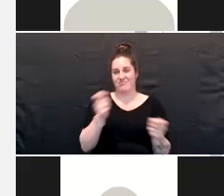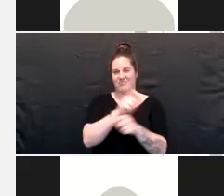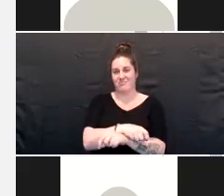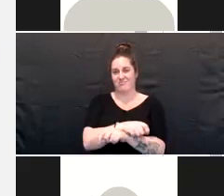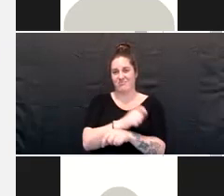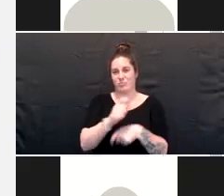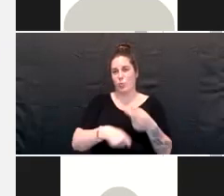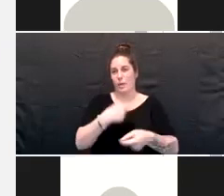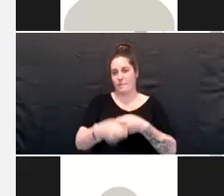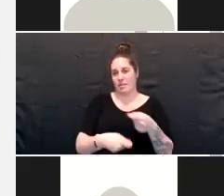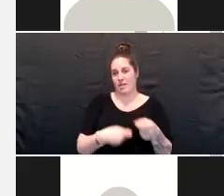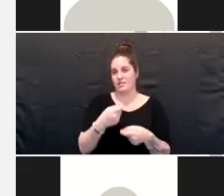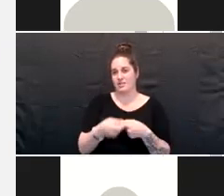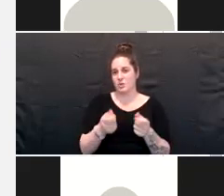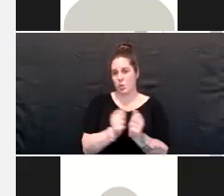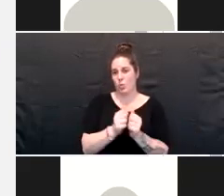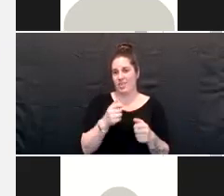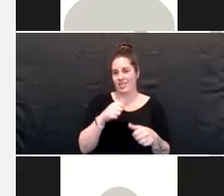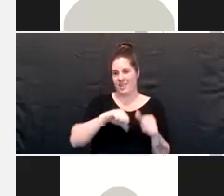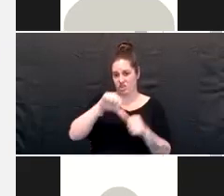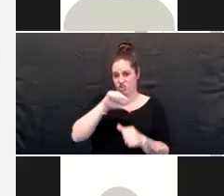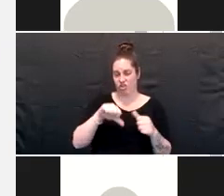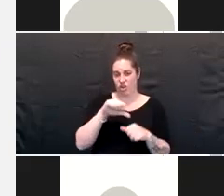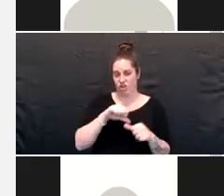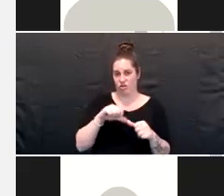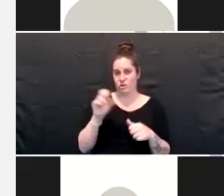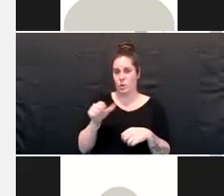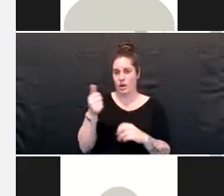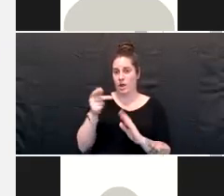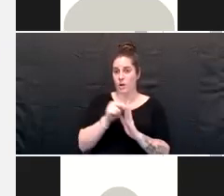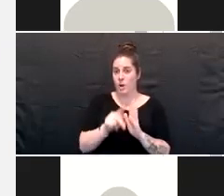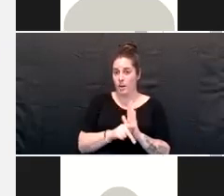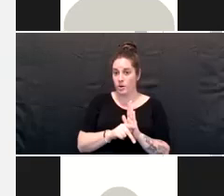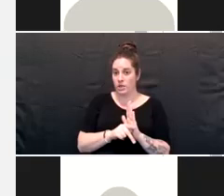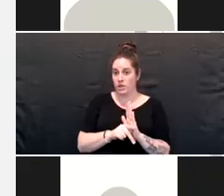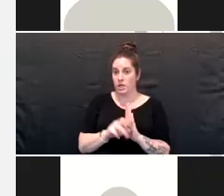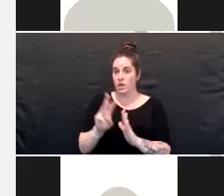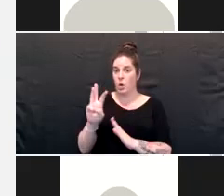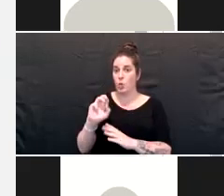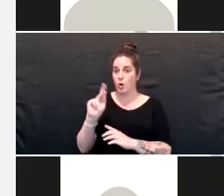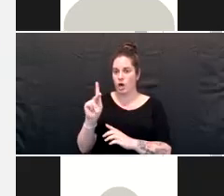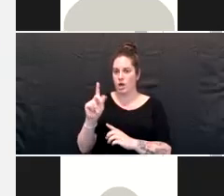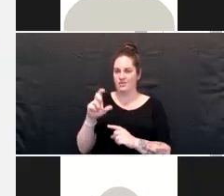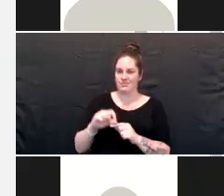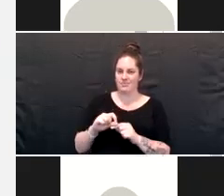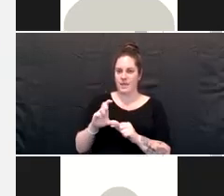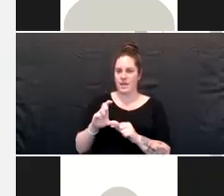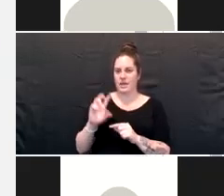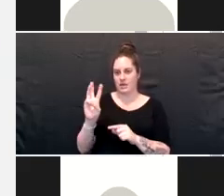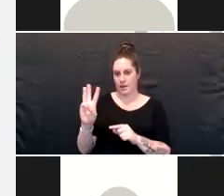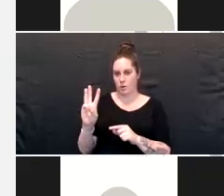So now here we have another property, work. We use the capital letter W for